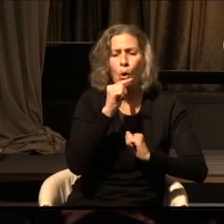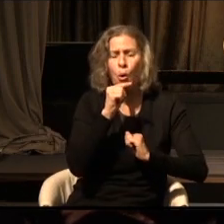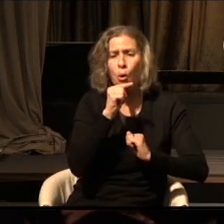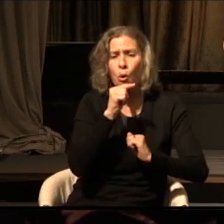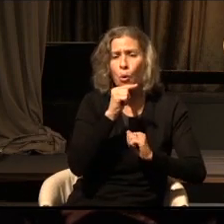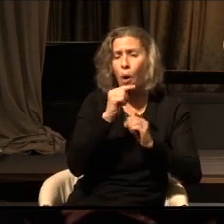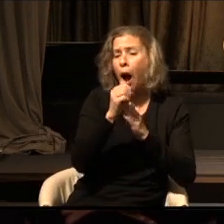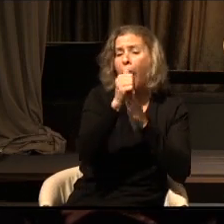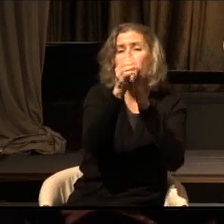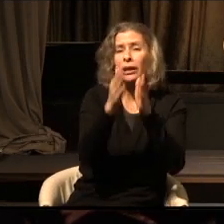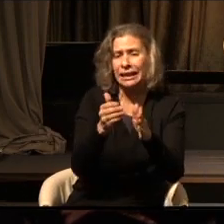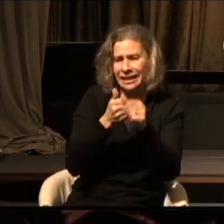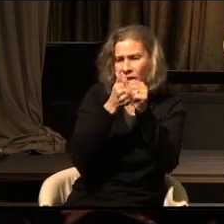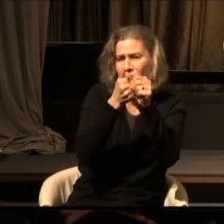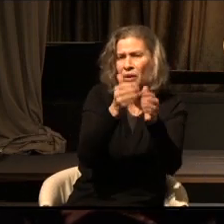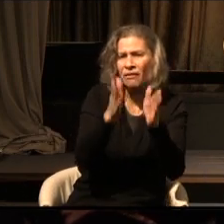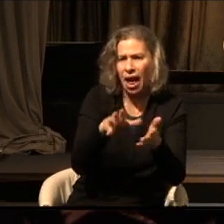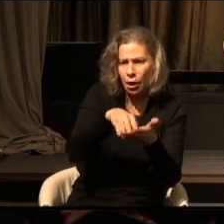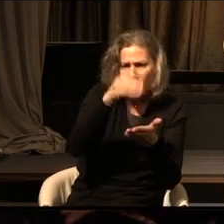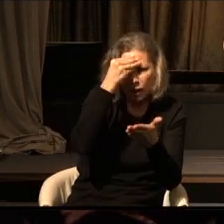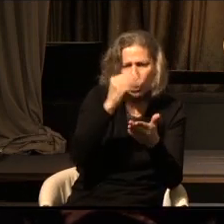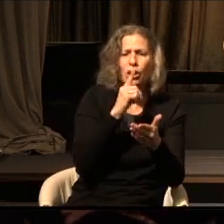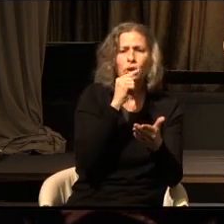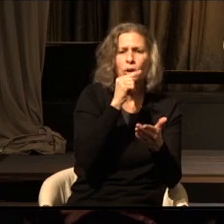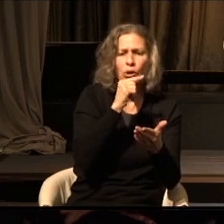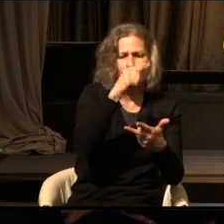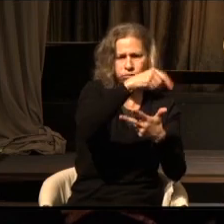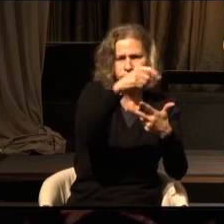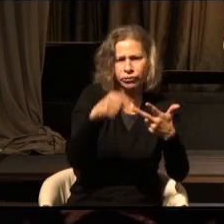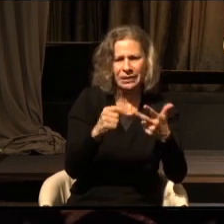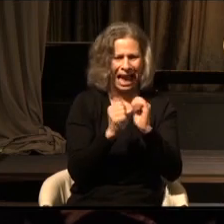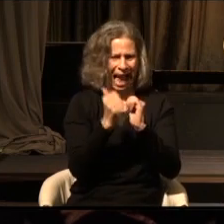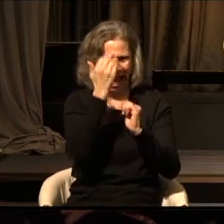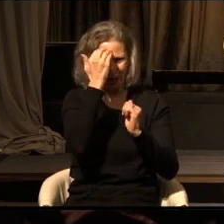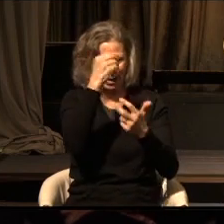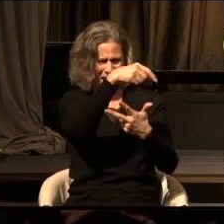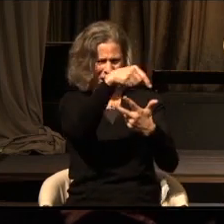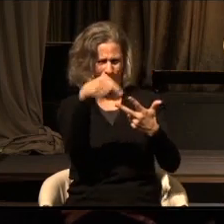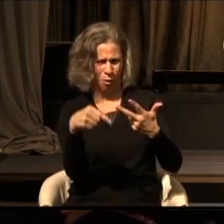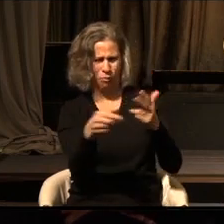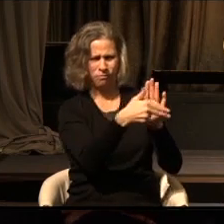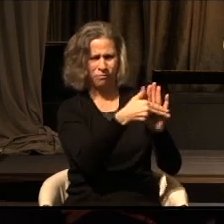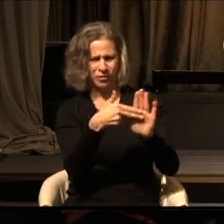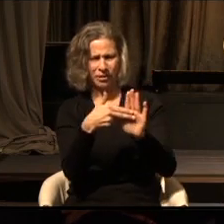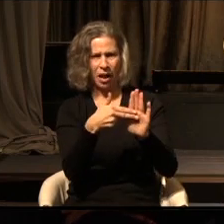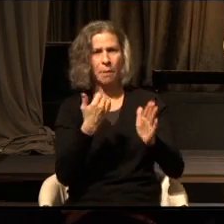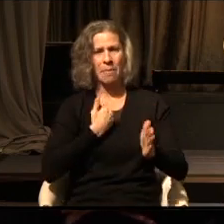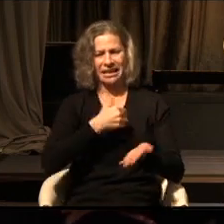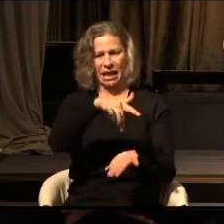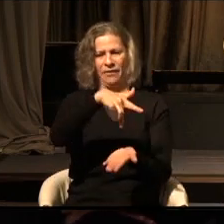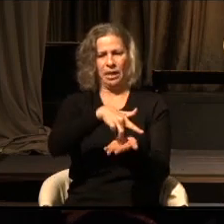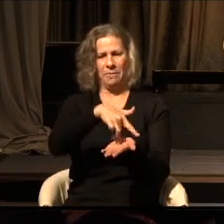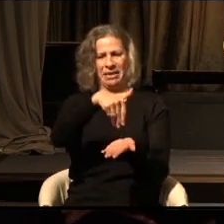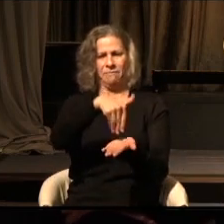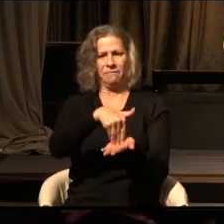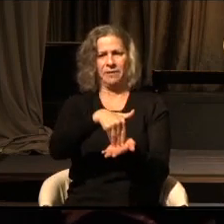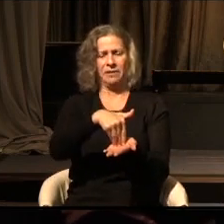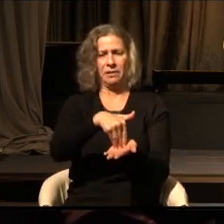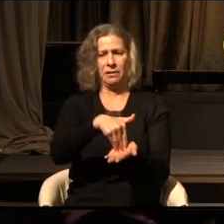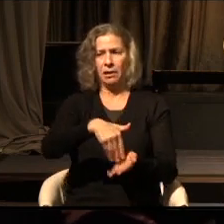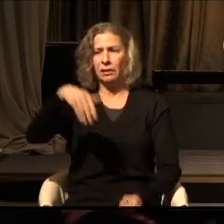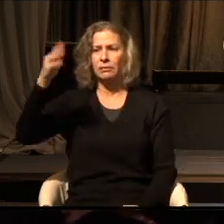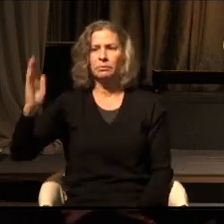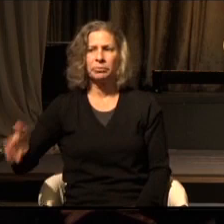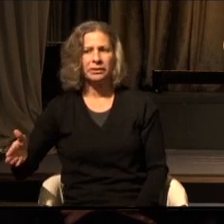the leaders, the followers, the learners, and how do we know? It became clear to me that I was in the middle. And on one side, I